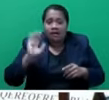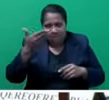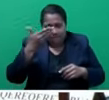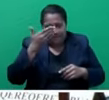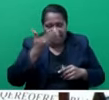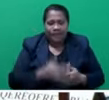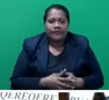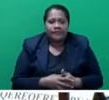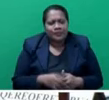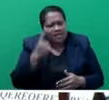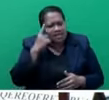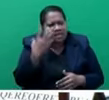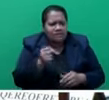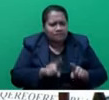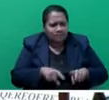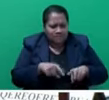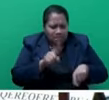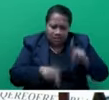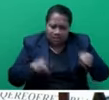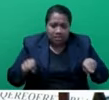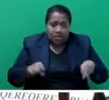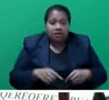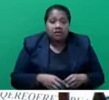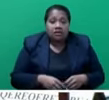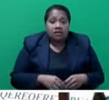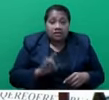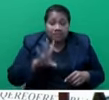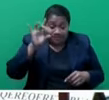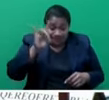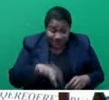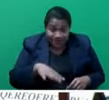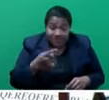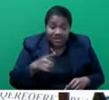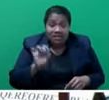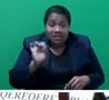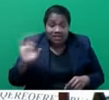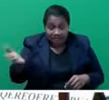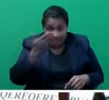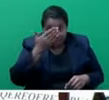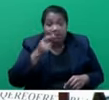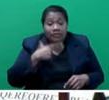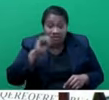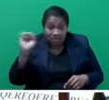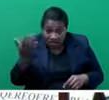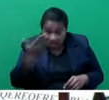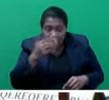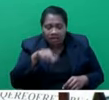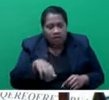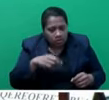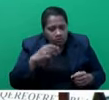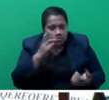I think there is a difference between the output and the outcomes, because the outcomes actually determine whether